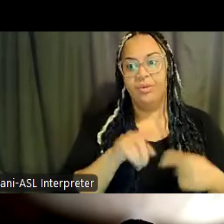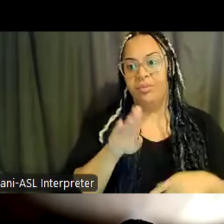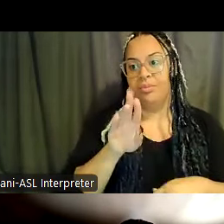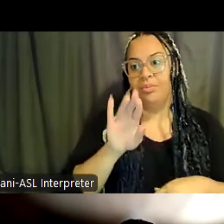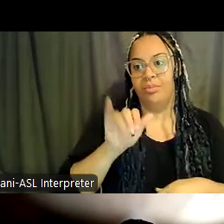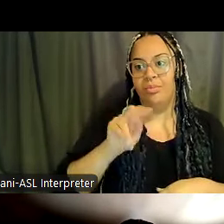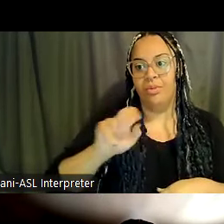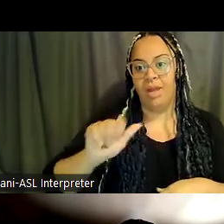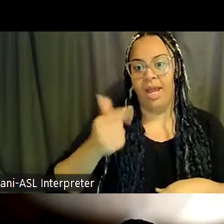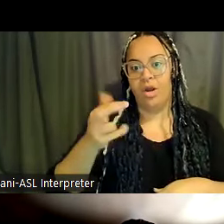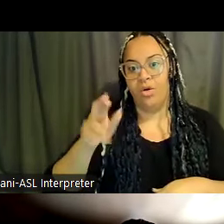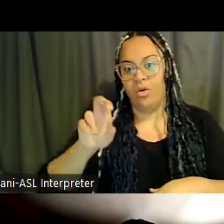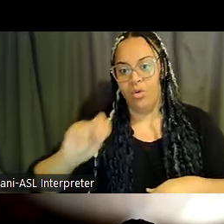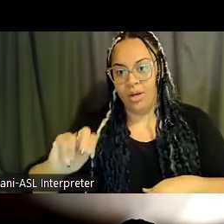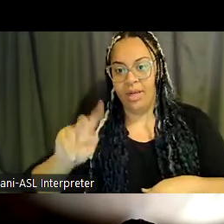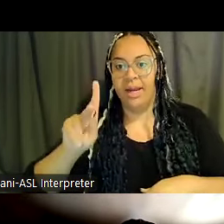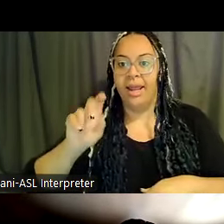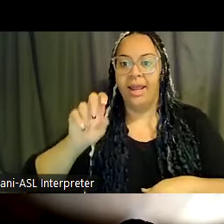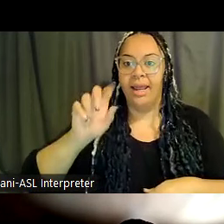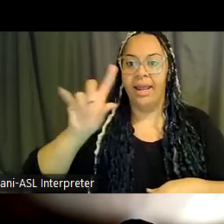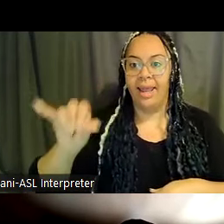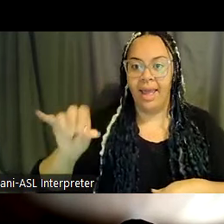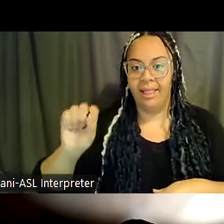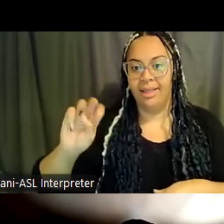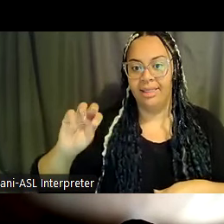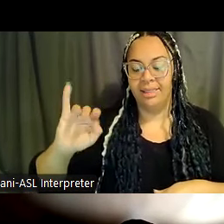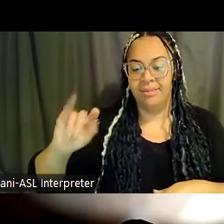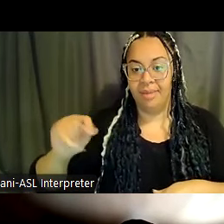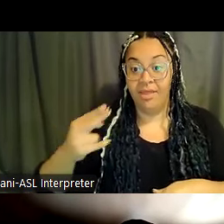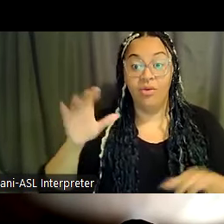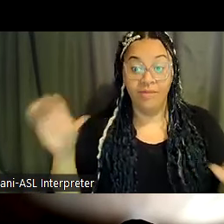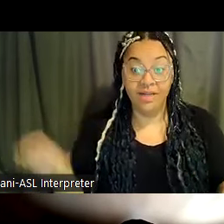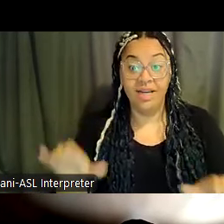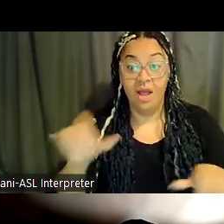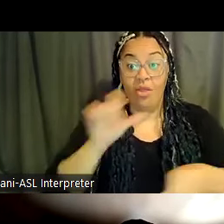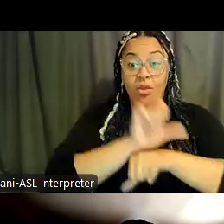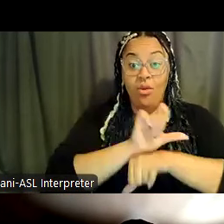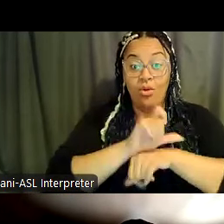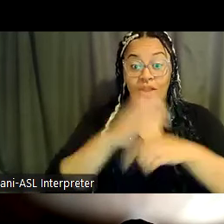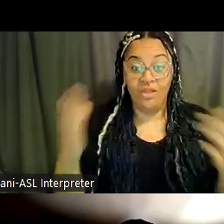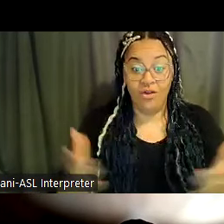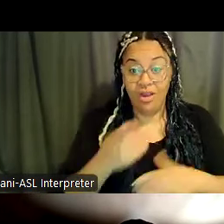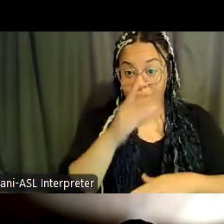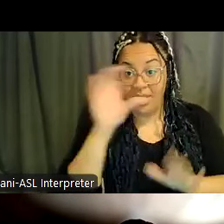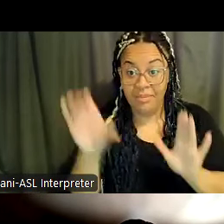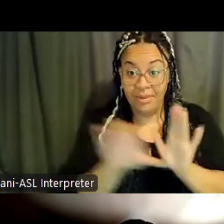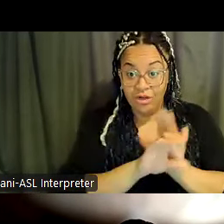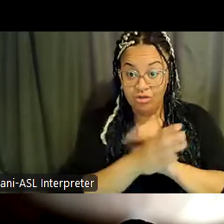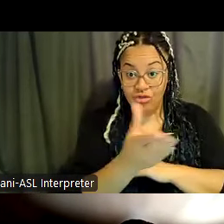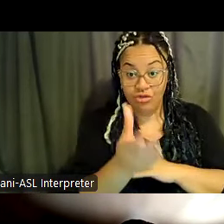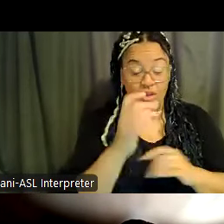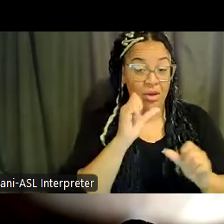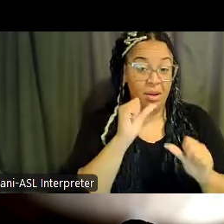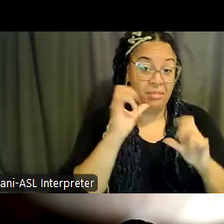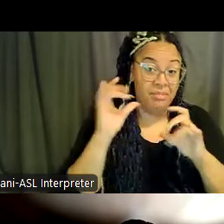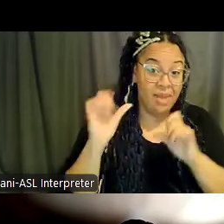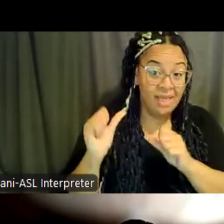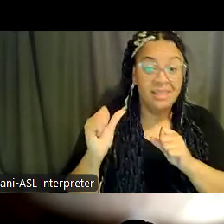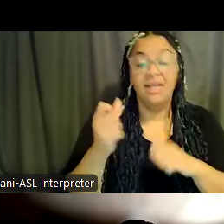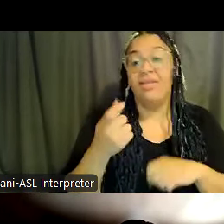and Kelly Smith, who have done the work, and they're here in this picture. They're amazing. They served as our